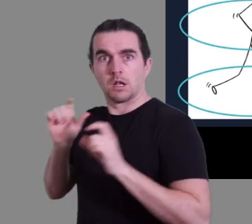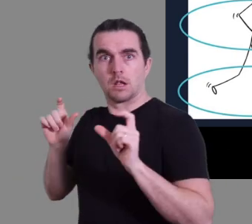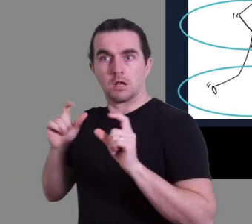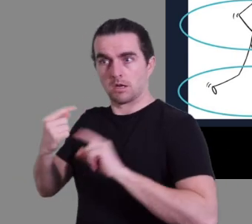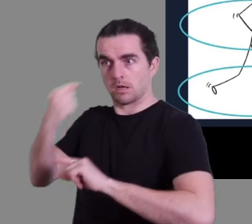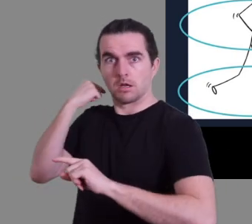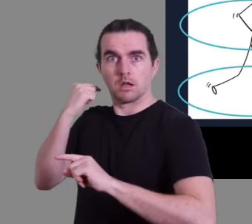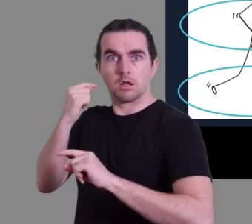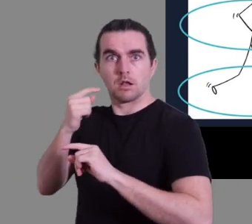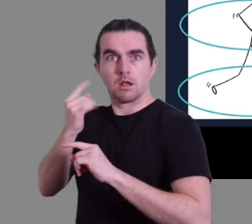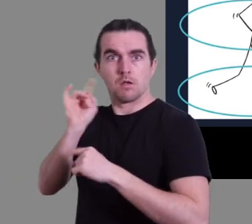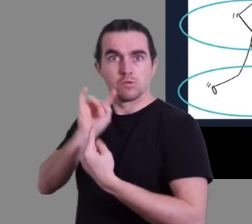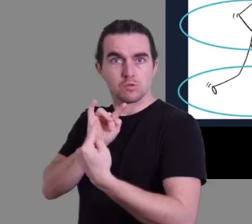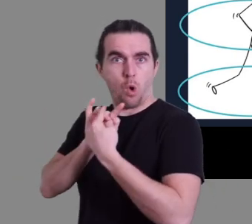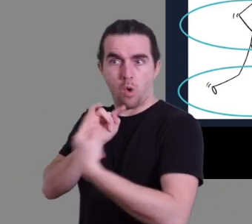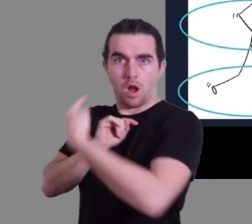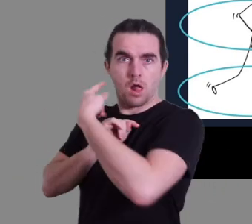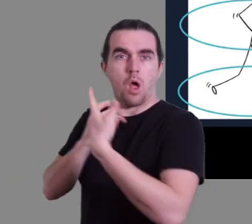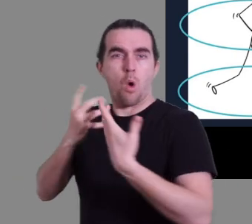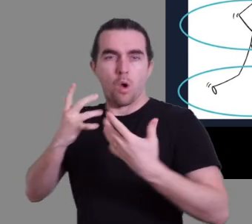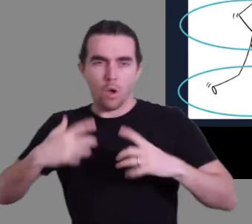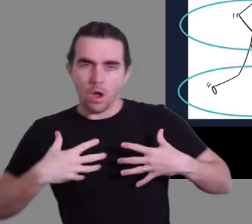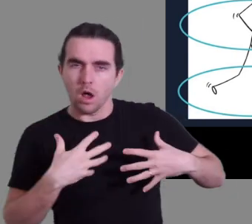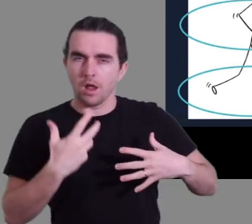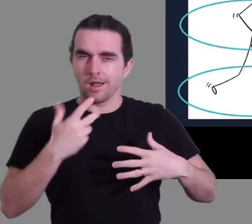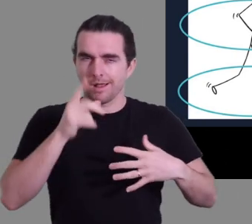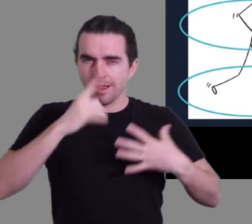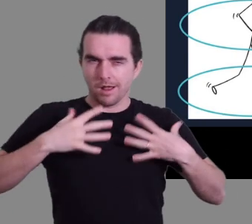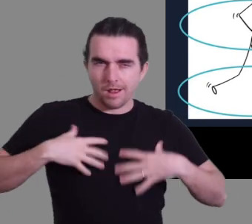chest forward ready to sprint? All these body